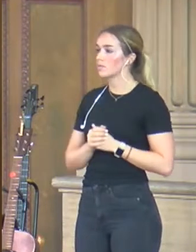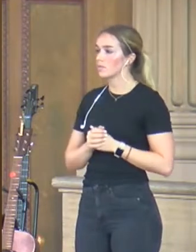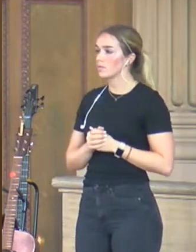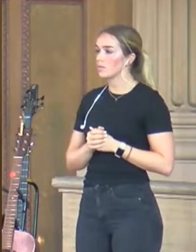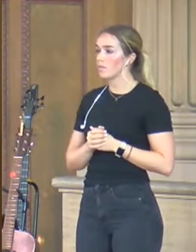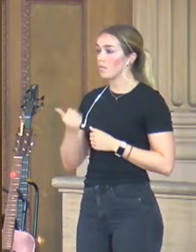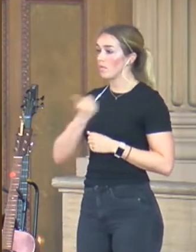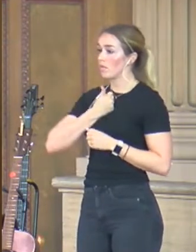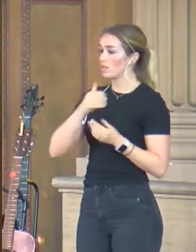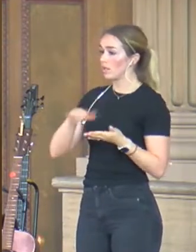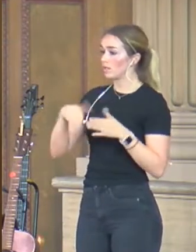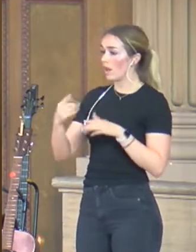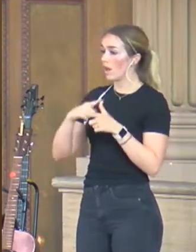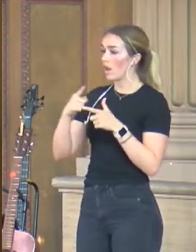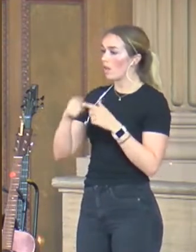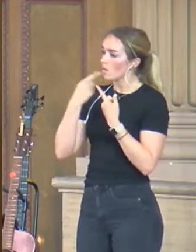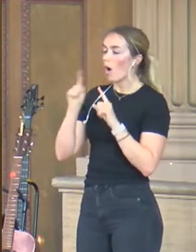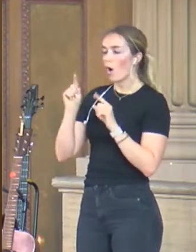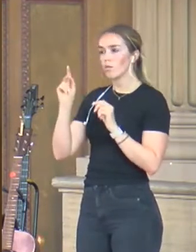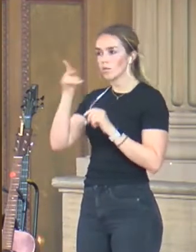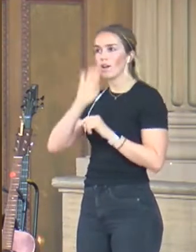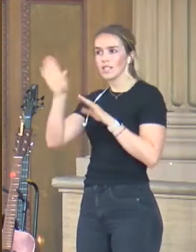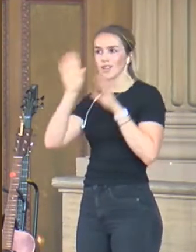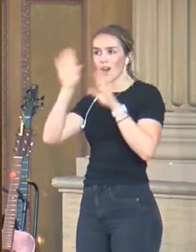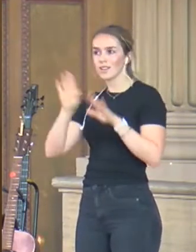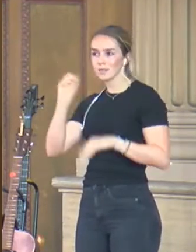Am I going to die and then tell everybody how good you've been to me?